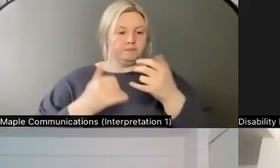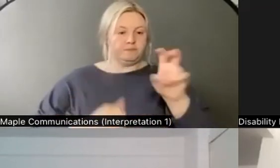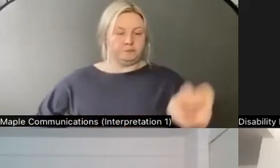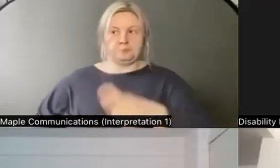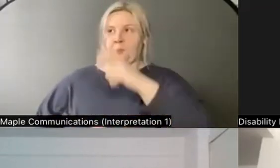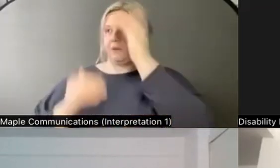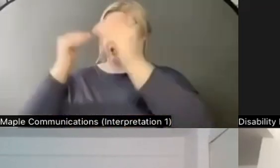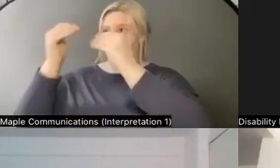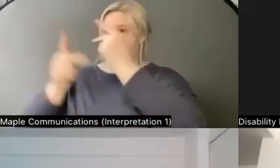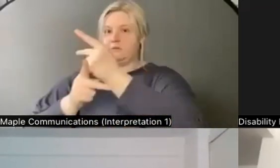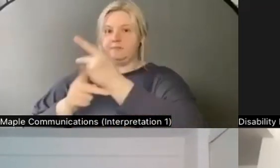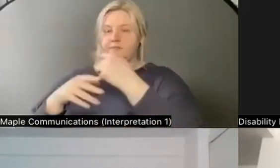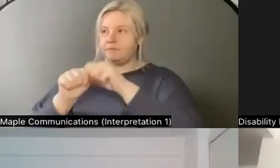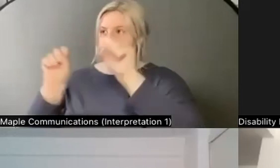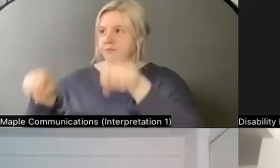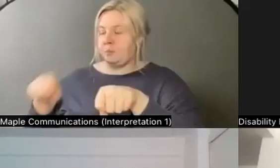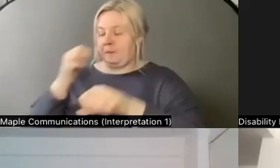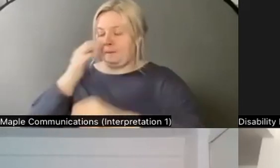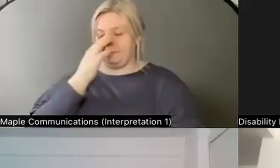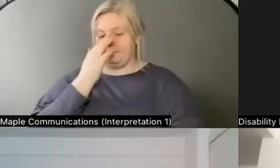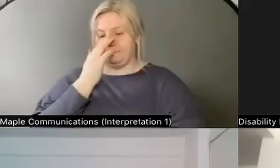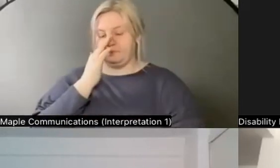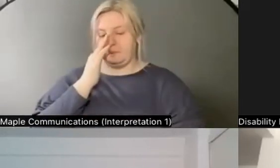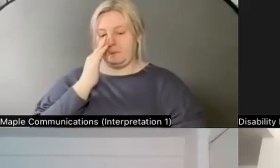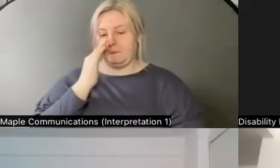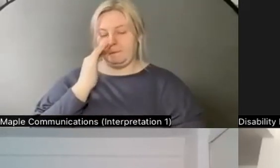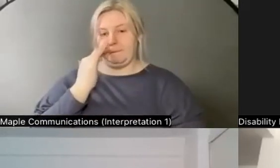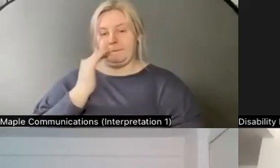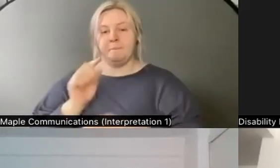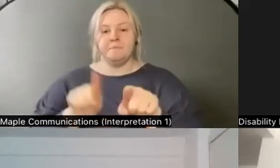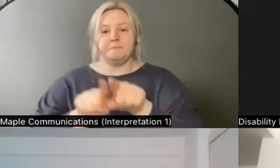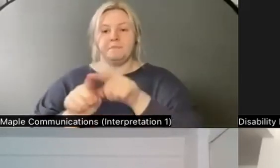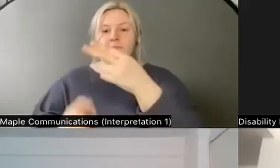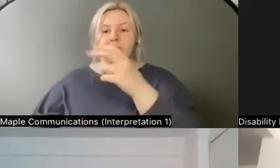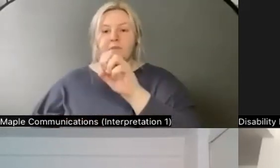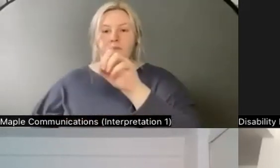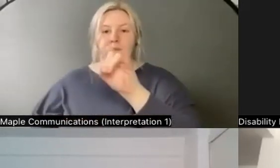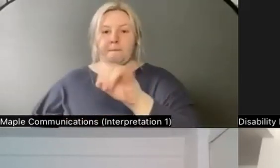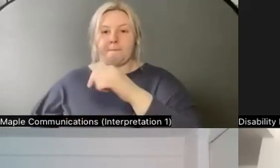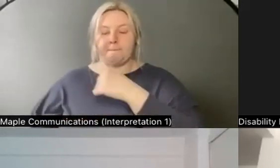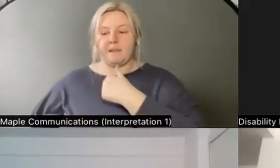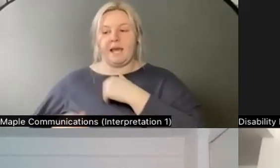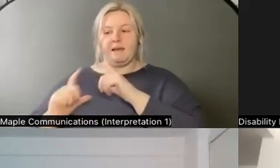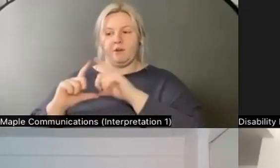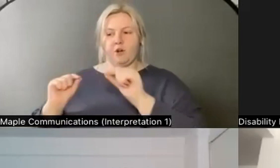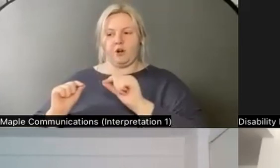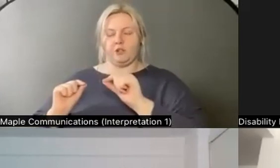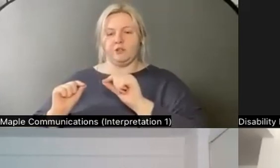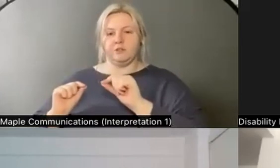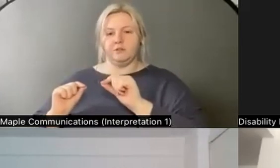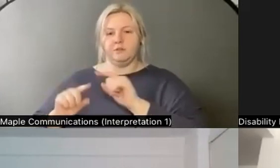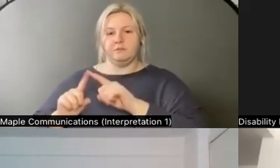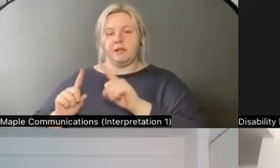And like Heidi, I kind of bring an invisible card with me, and I'm quite sure it's on her